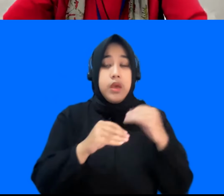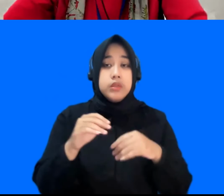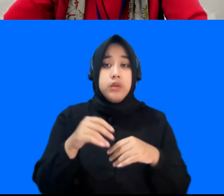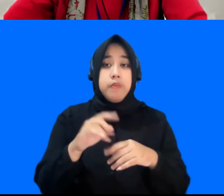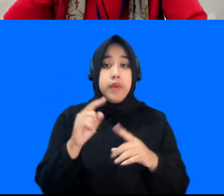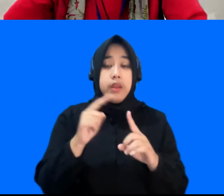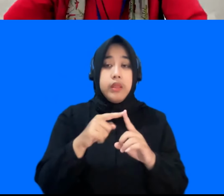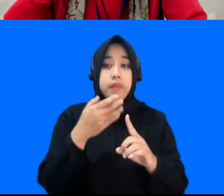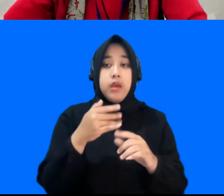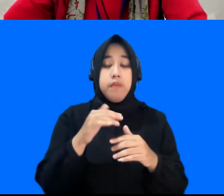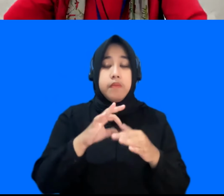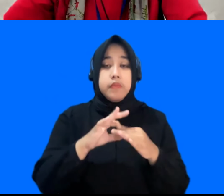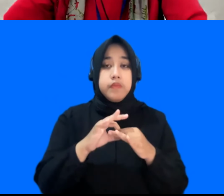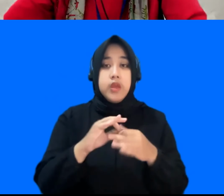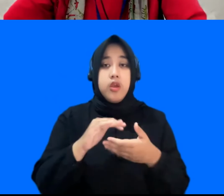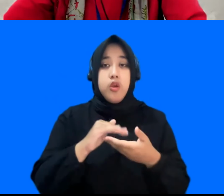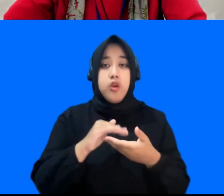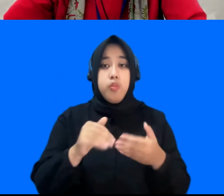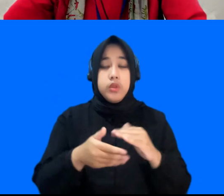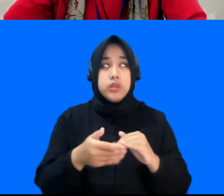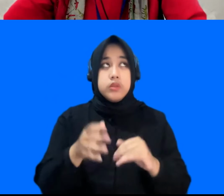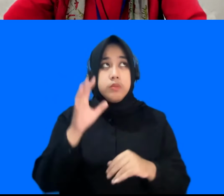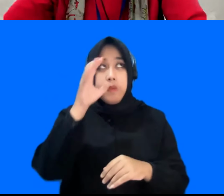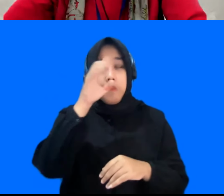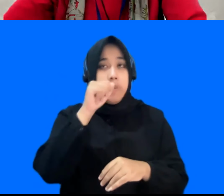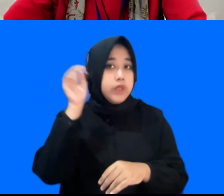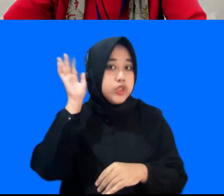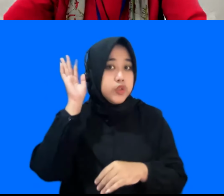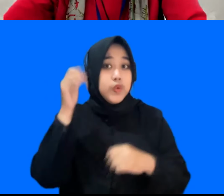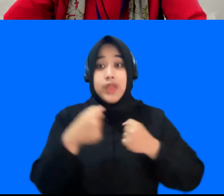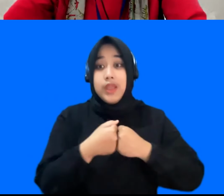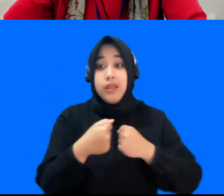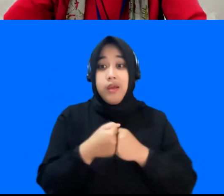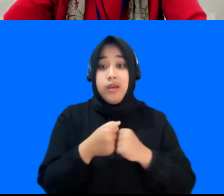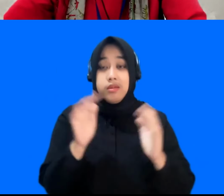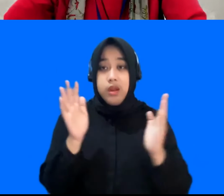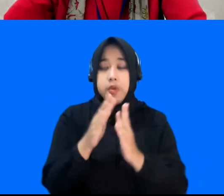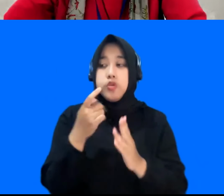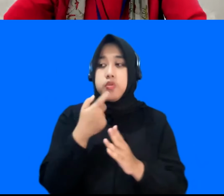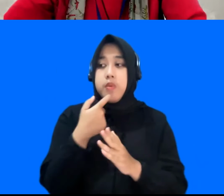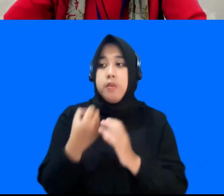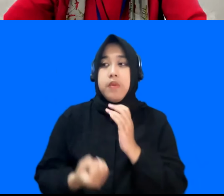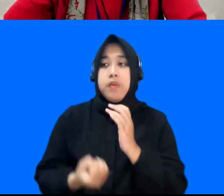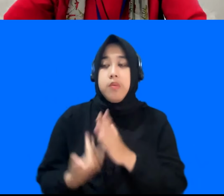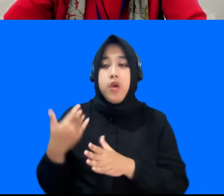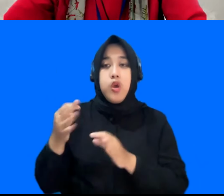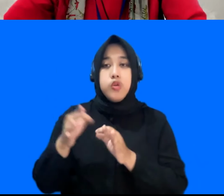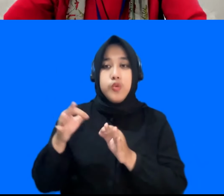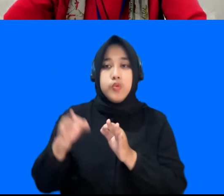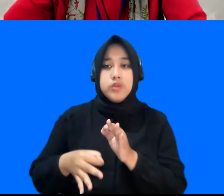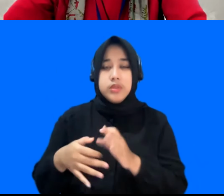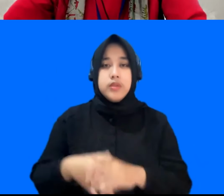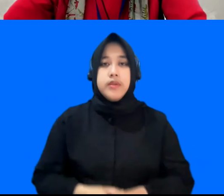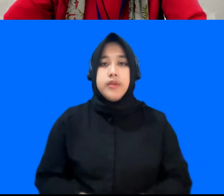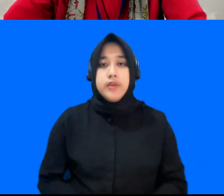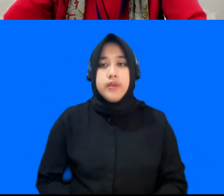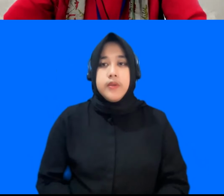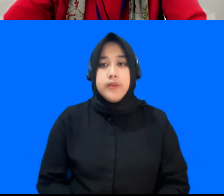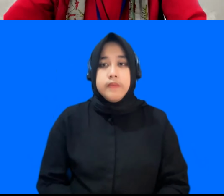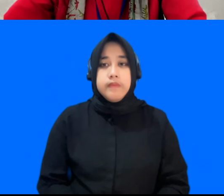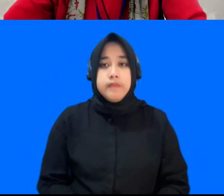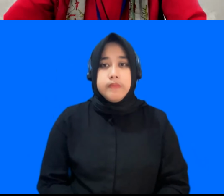issues, the challenges that they face, and developing solutions around that and not work based on assumptions.